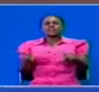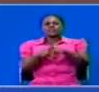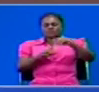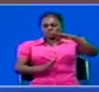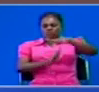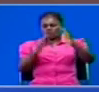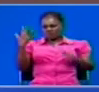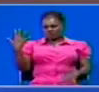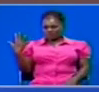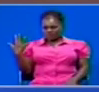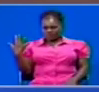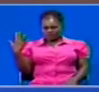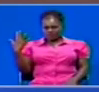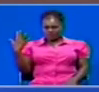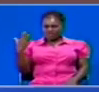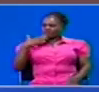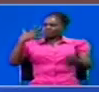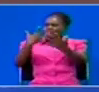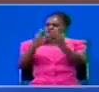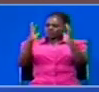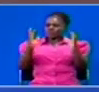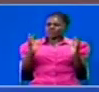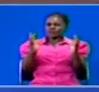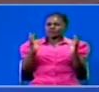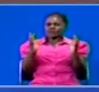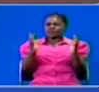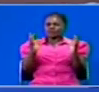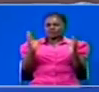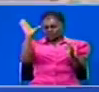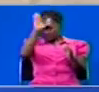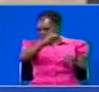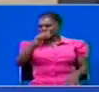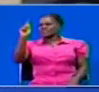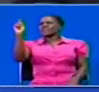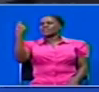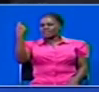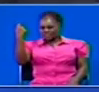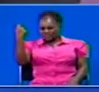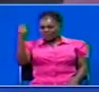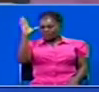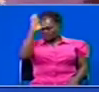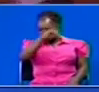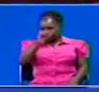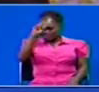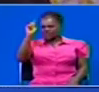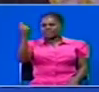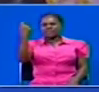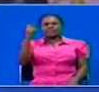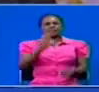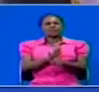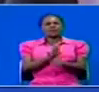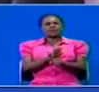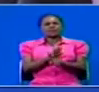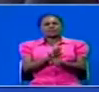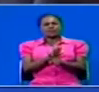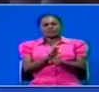5. Thank you very much. We missed you, Kenya. We are back in the assembly. Thank you very much. And